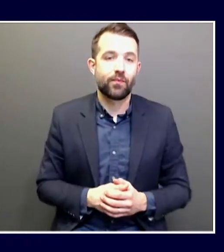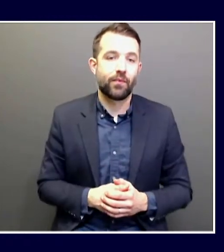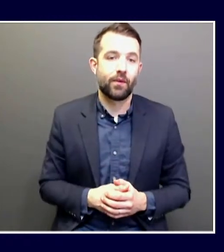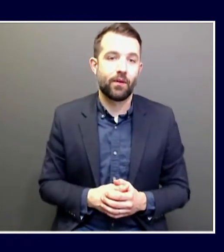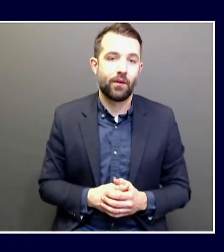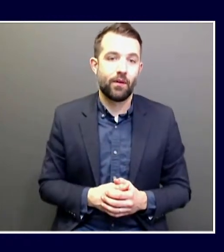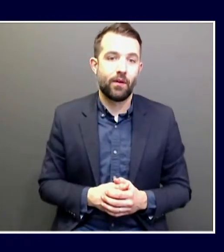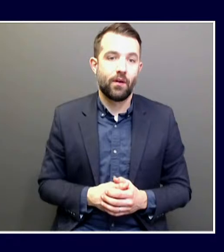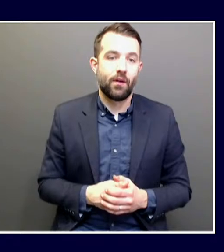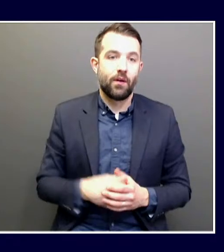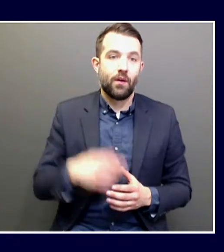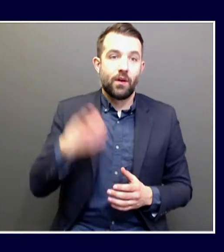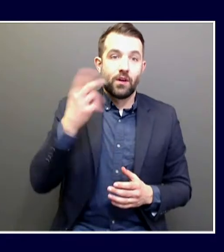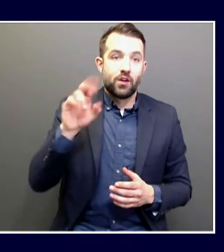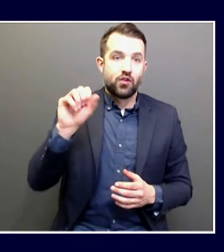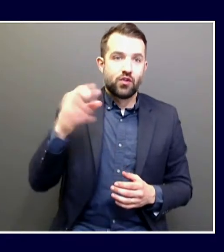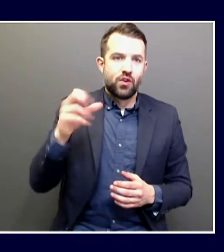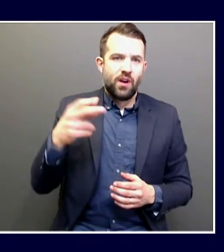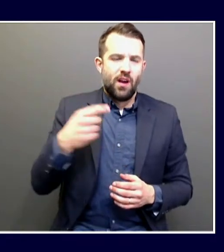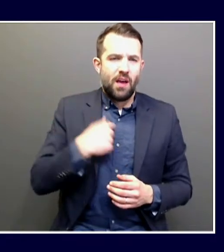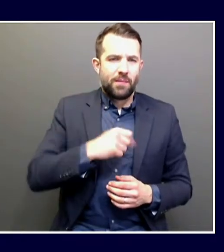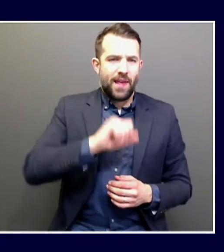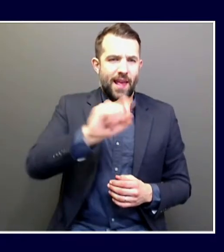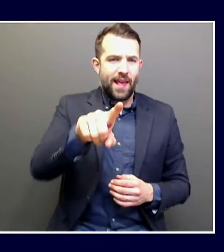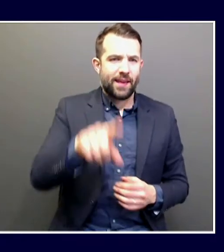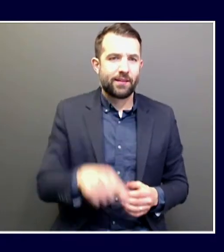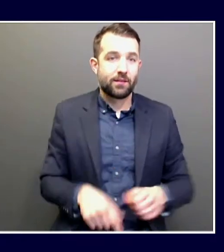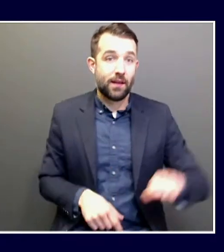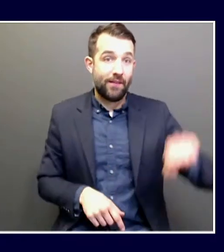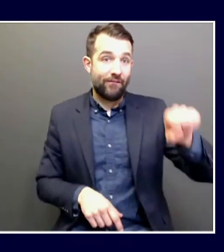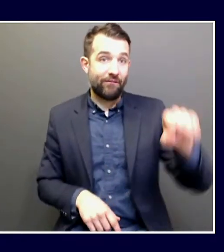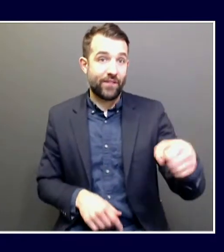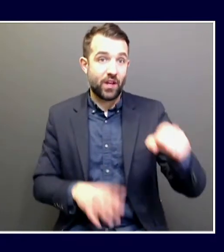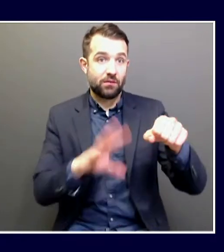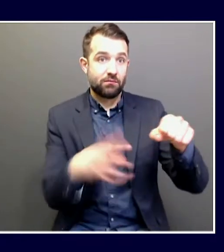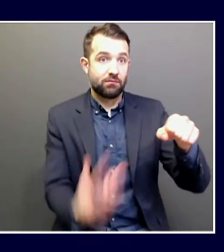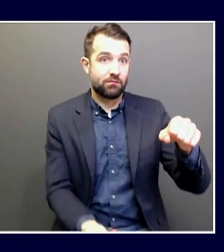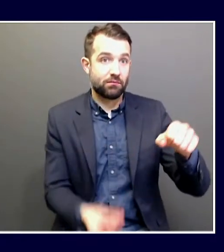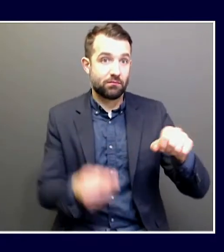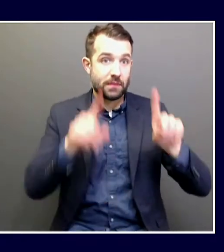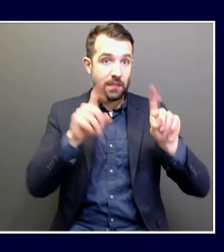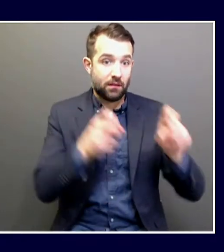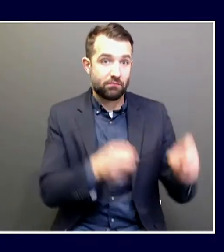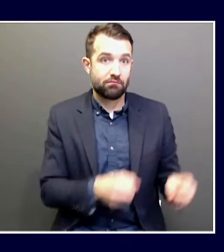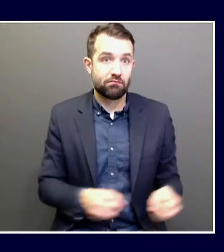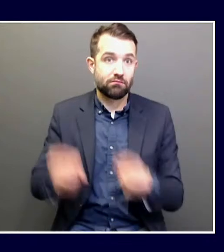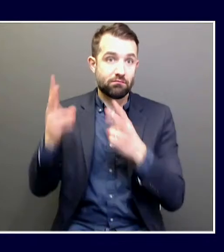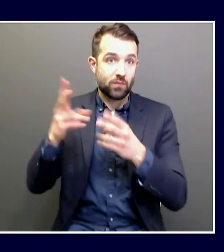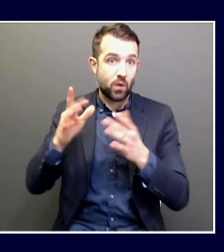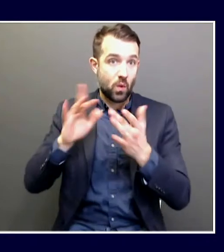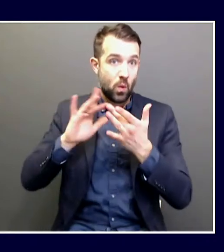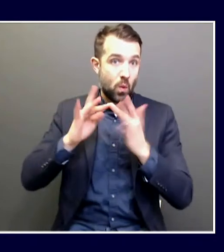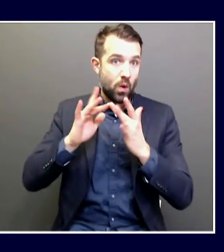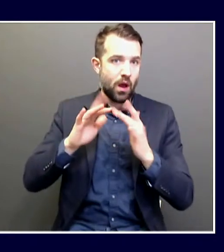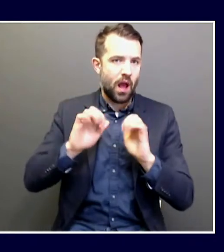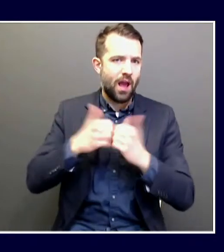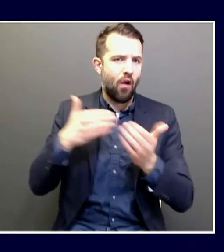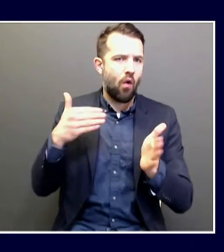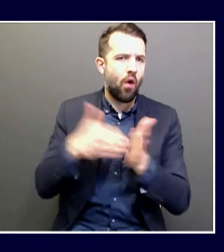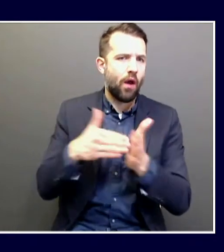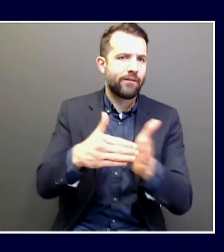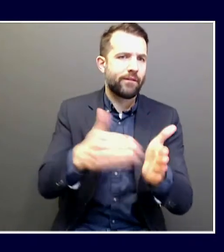Shah, in terms of the wastewater testing, you said you're going to post it to your dashboard. Can you tell us a little bit more about how often you're going to post the data, and